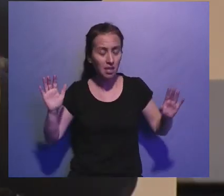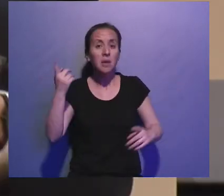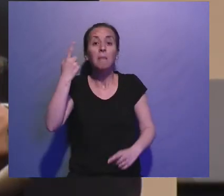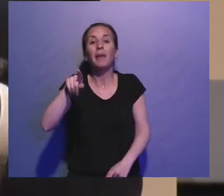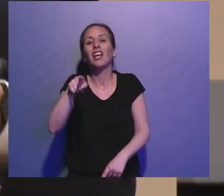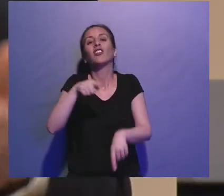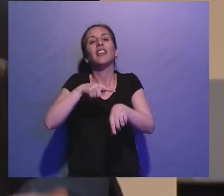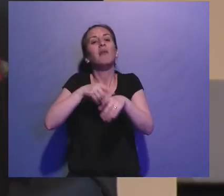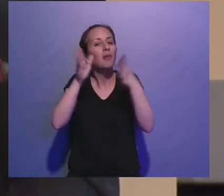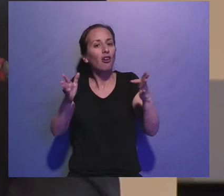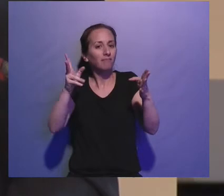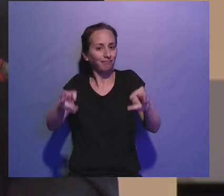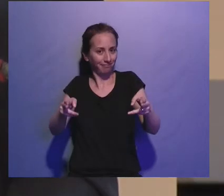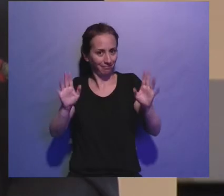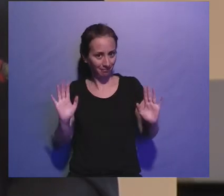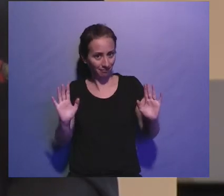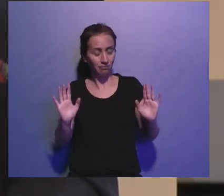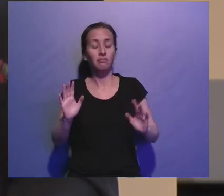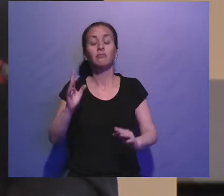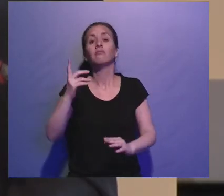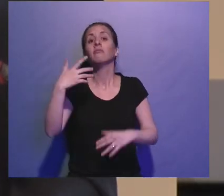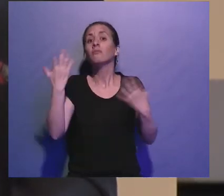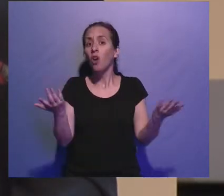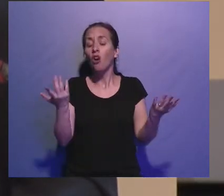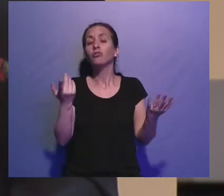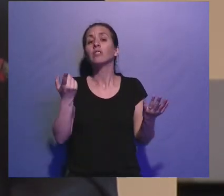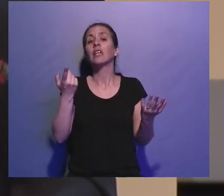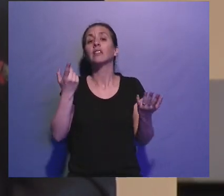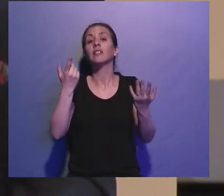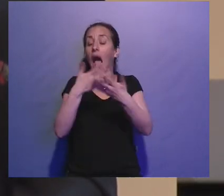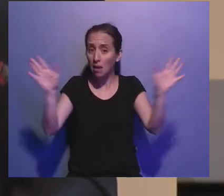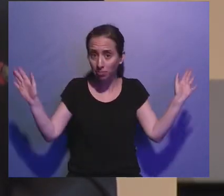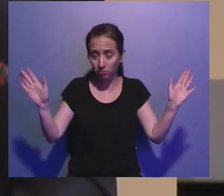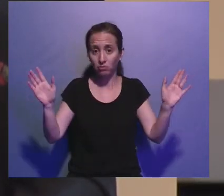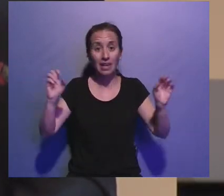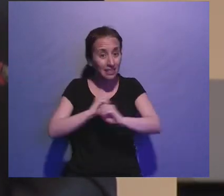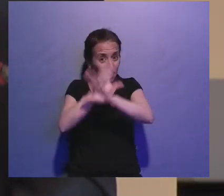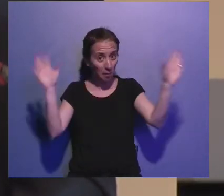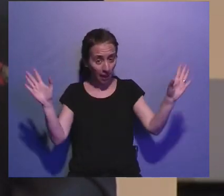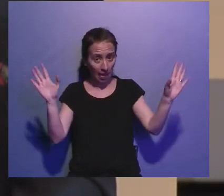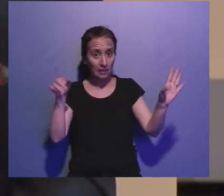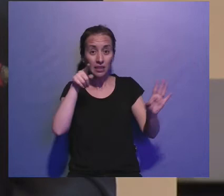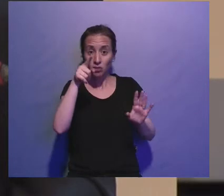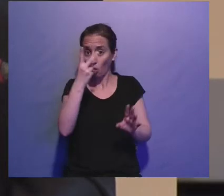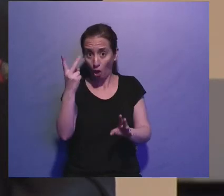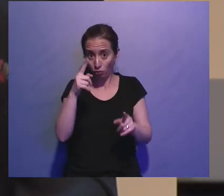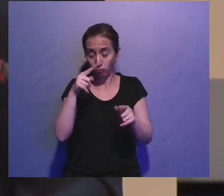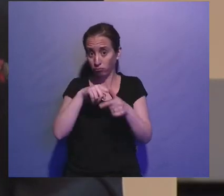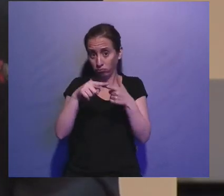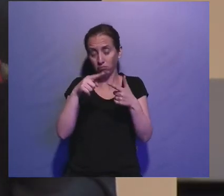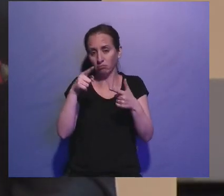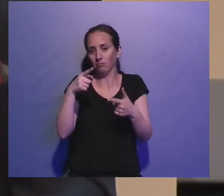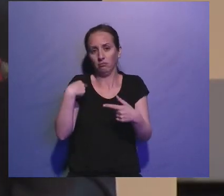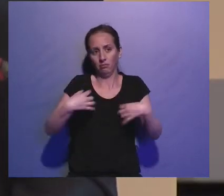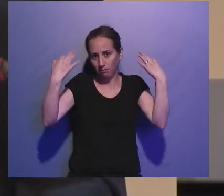except for some specific positions where you need a dependable